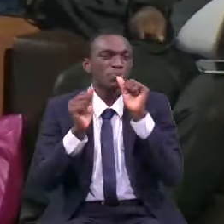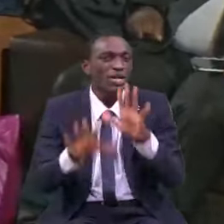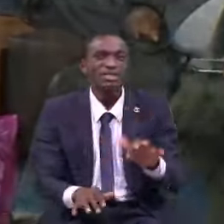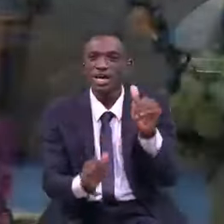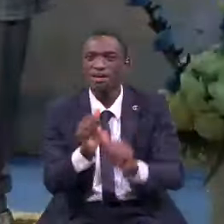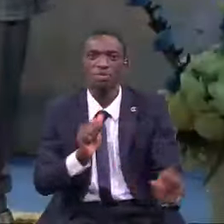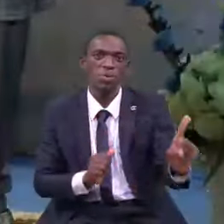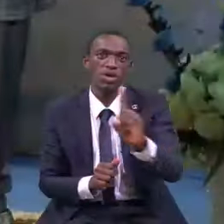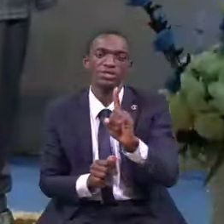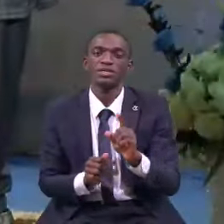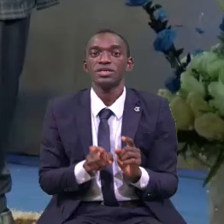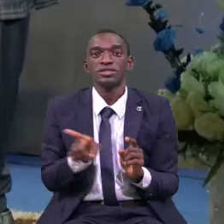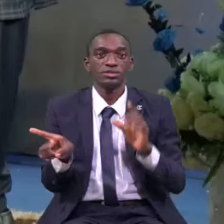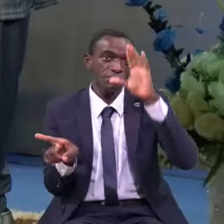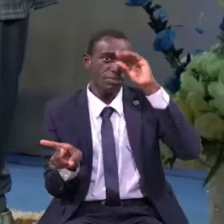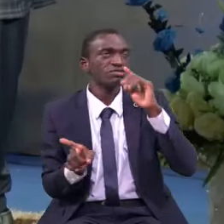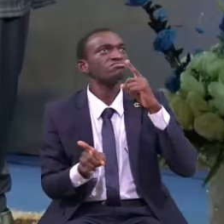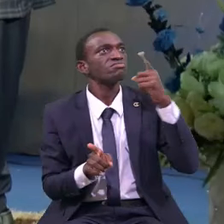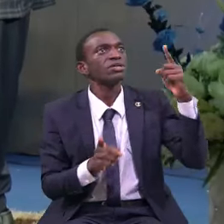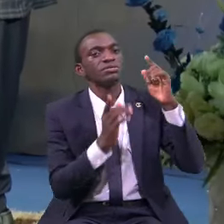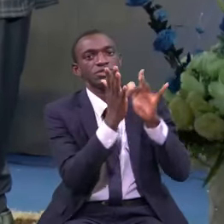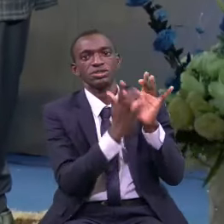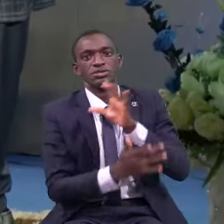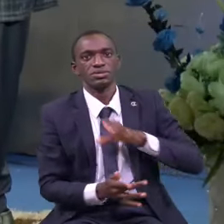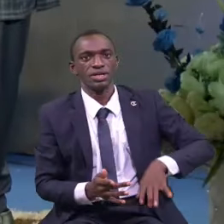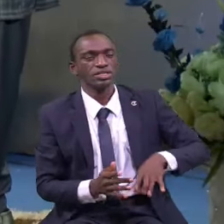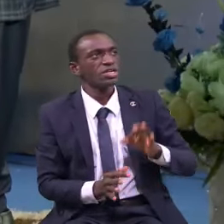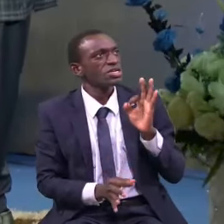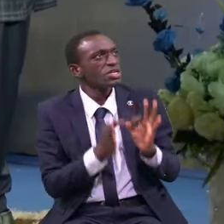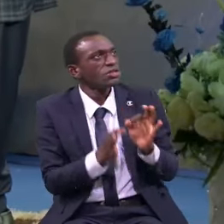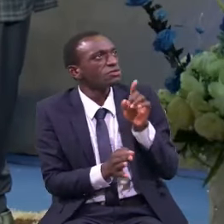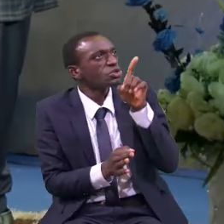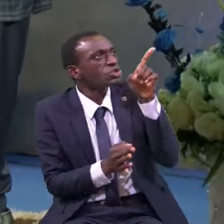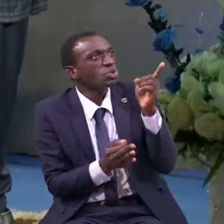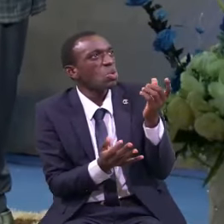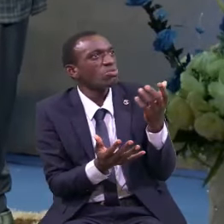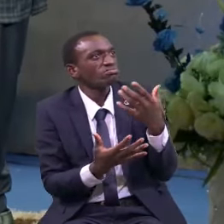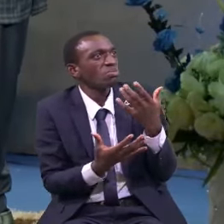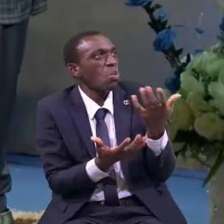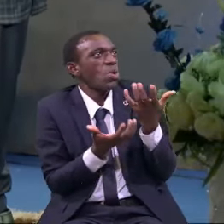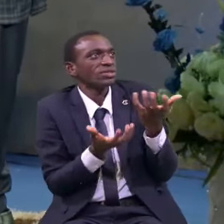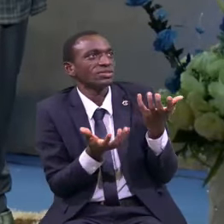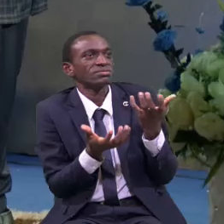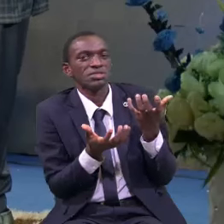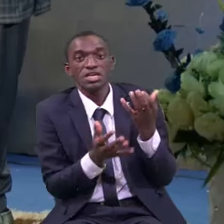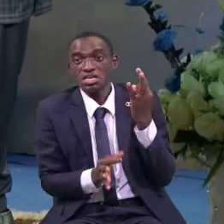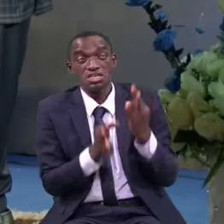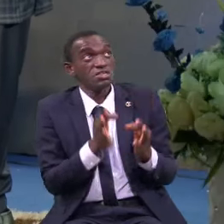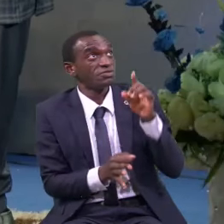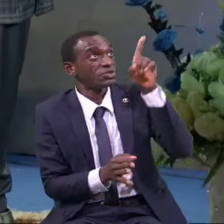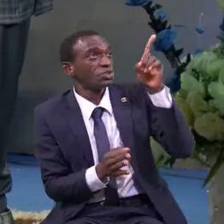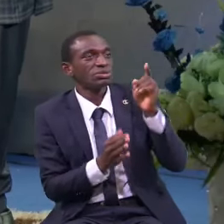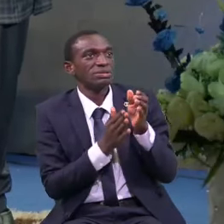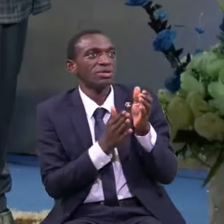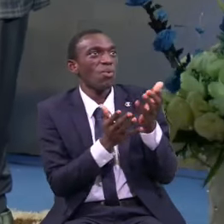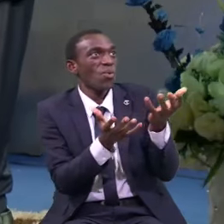Saying unto him, if thou wilt, if you want, if you